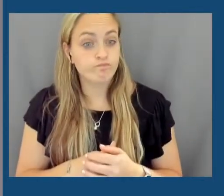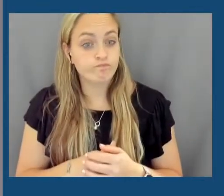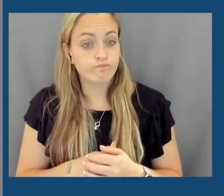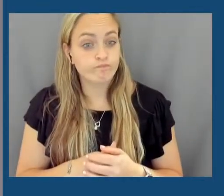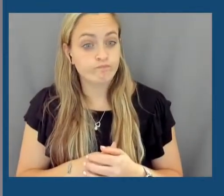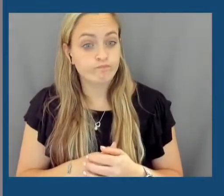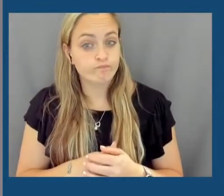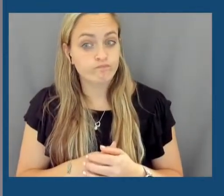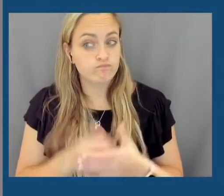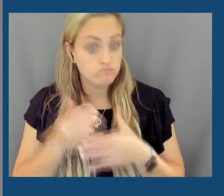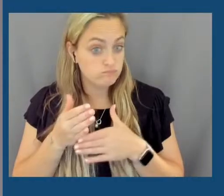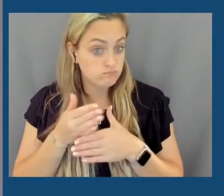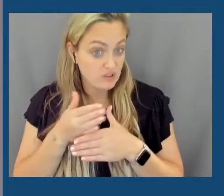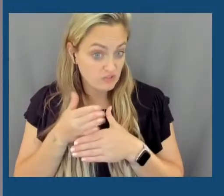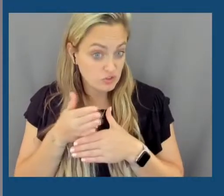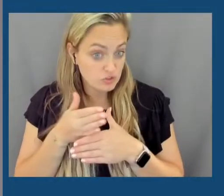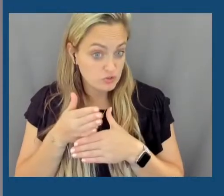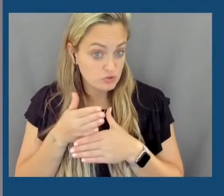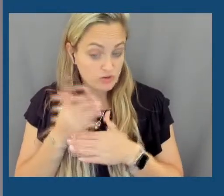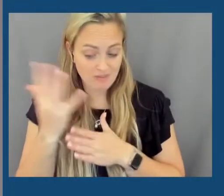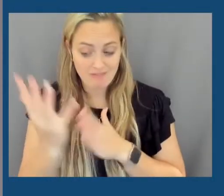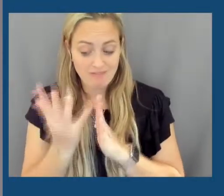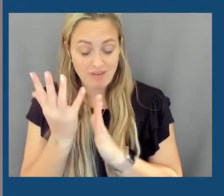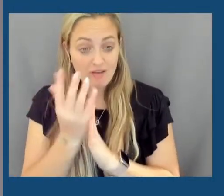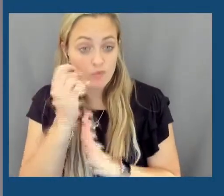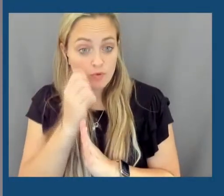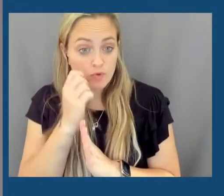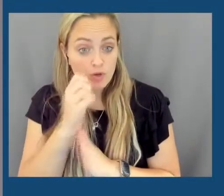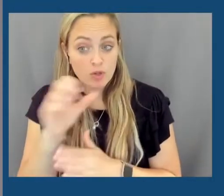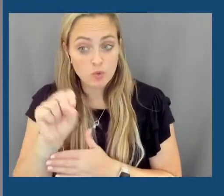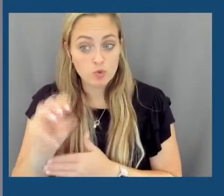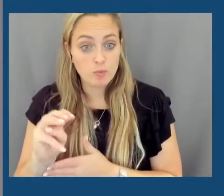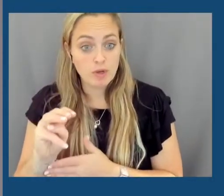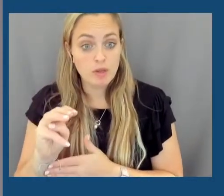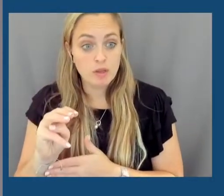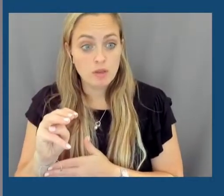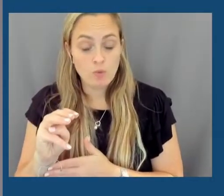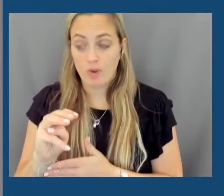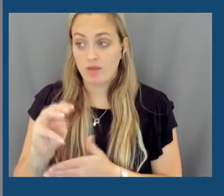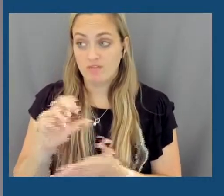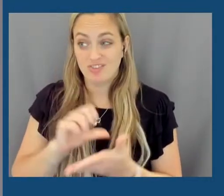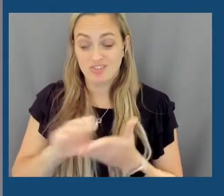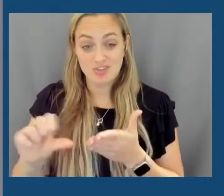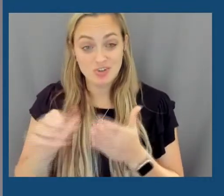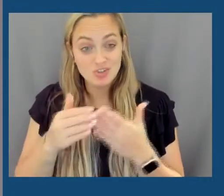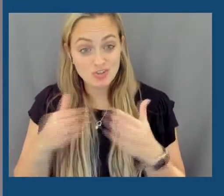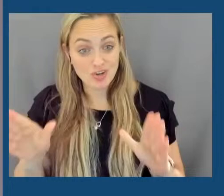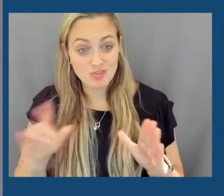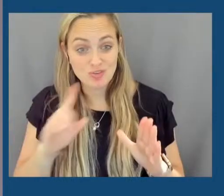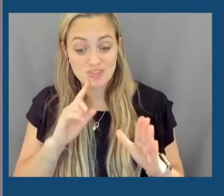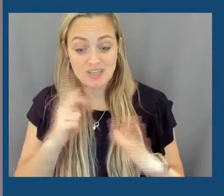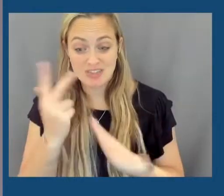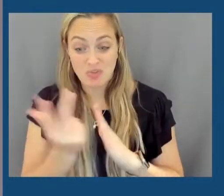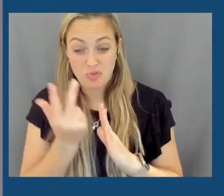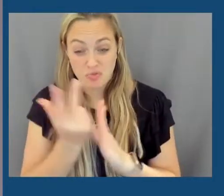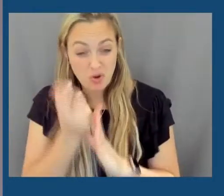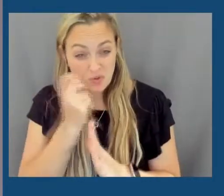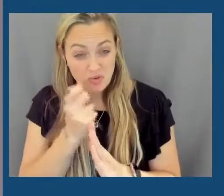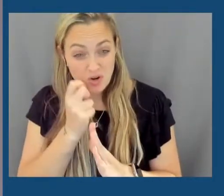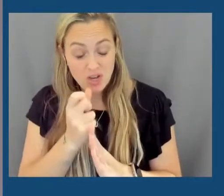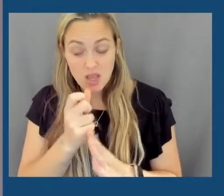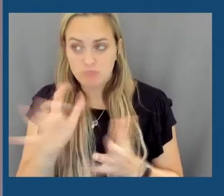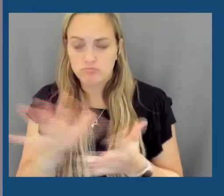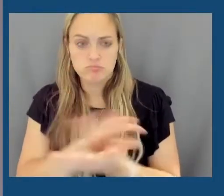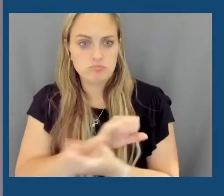on average, 5 hours a day on social media. And we have a Surgeon General who says 3 hours a day is detrimental to their